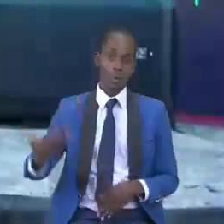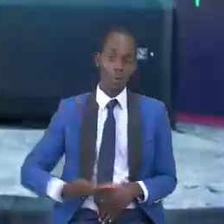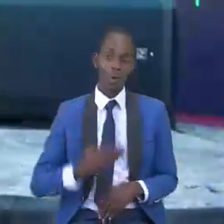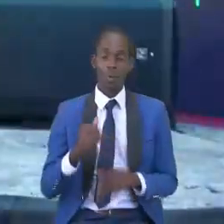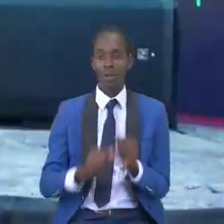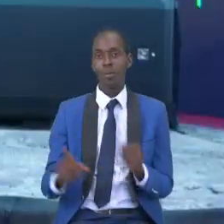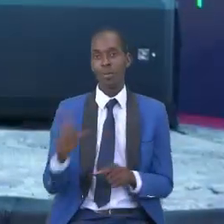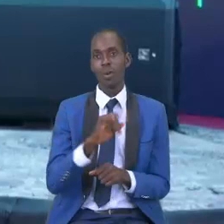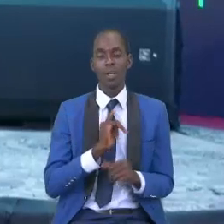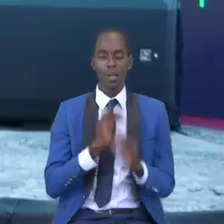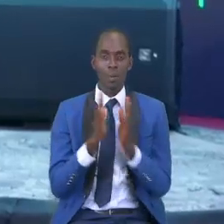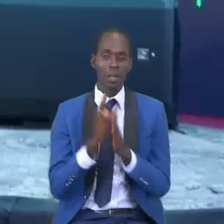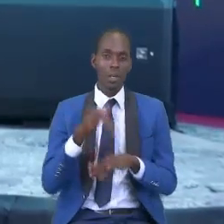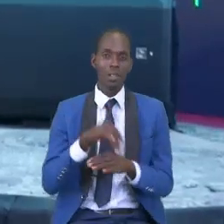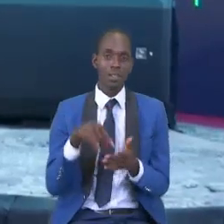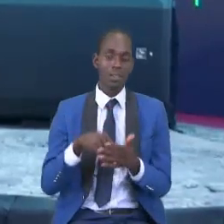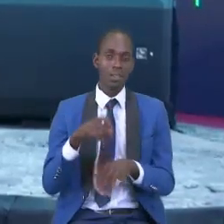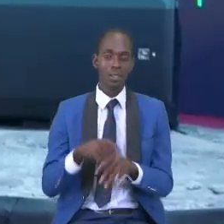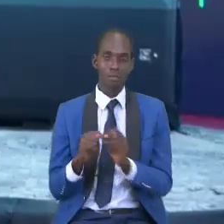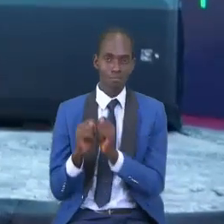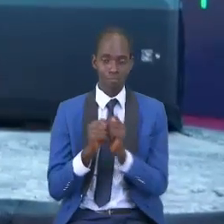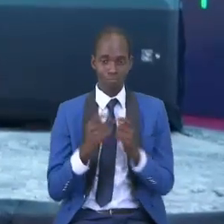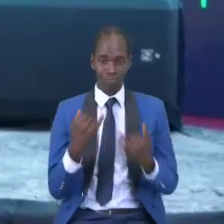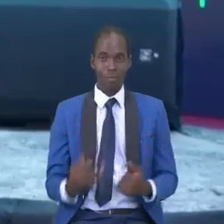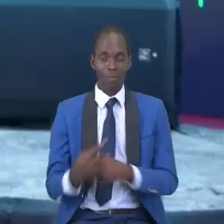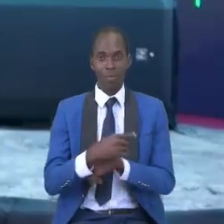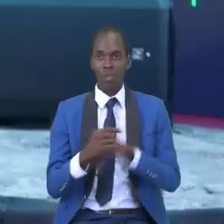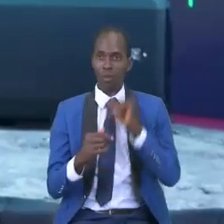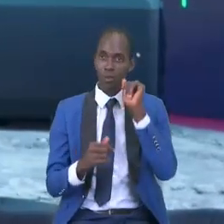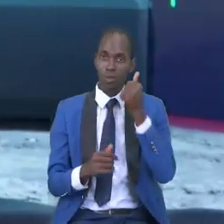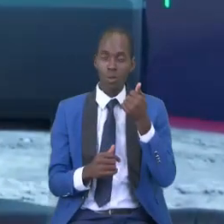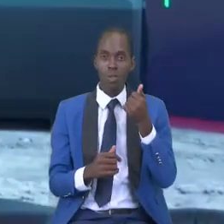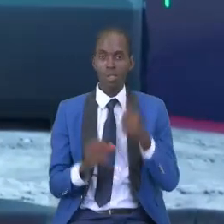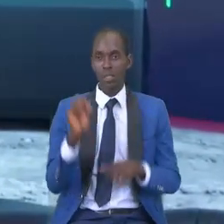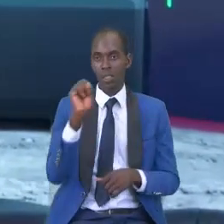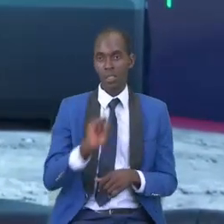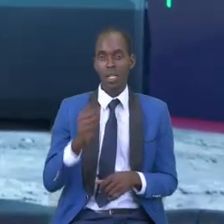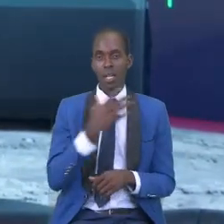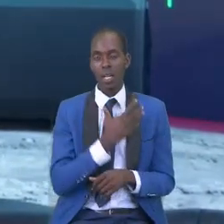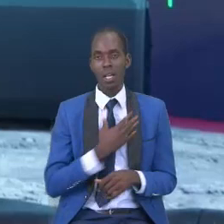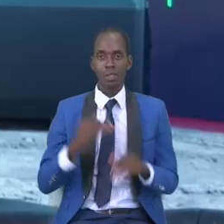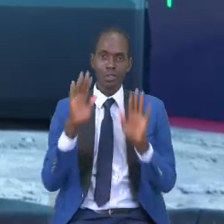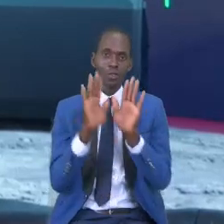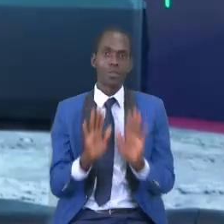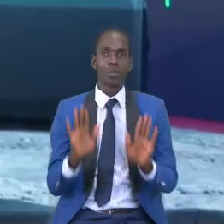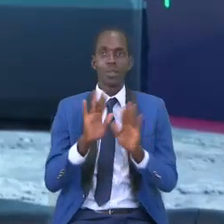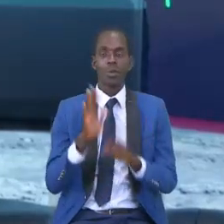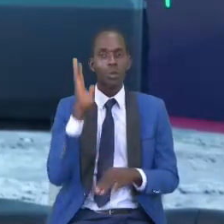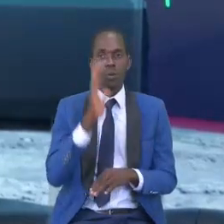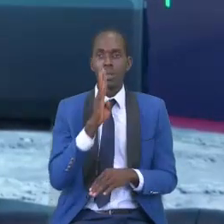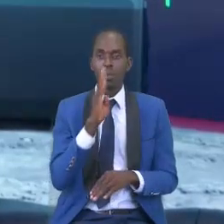this time together, today, tomorrow, Saturday, and Sunday, will be